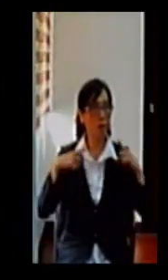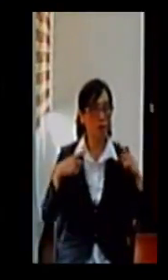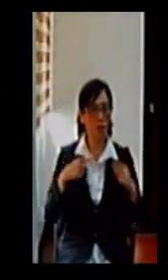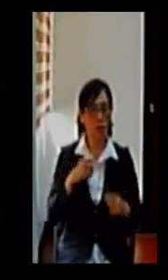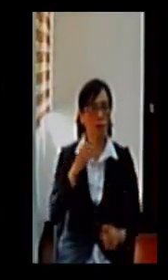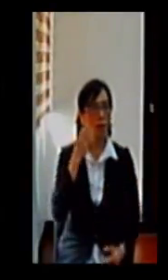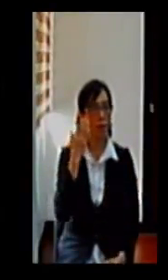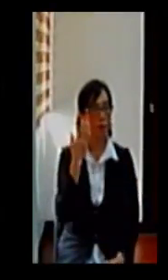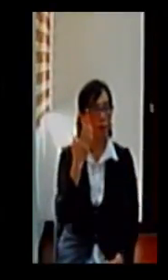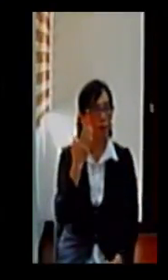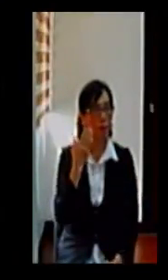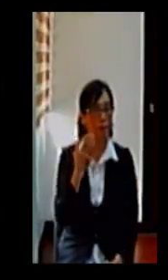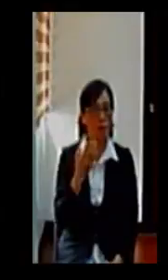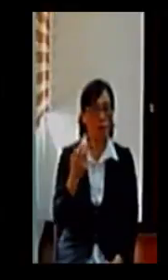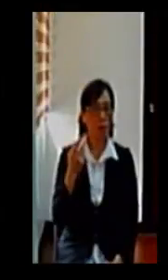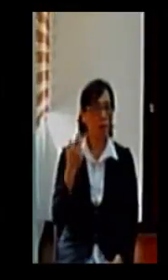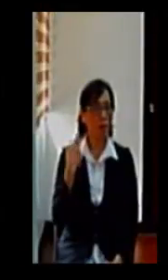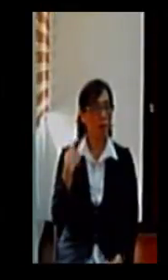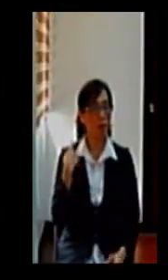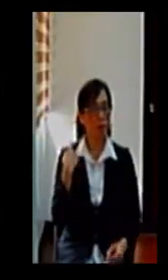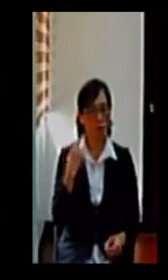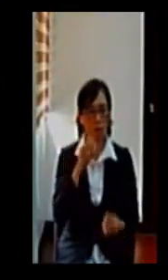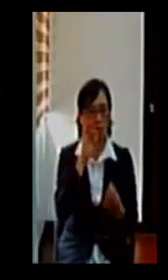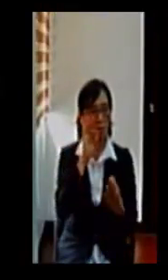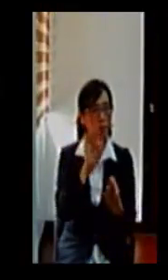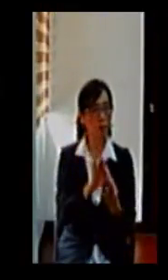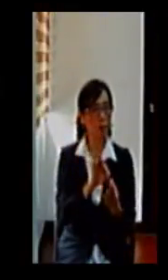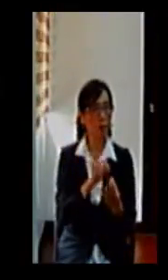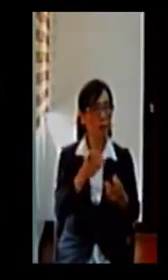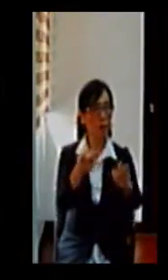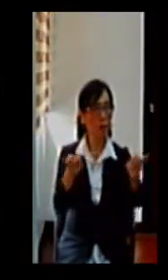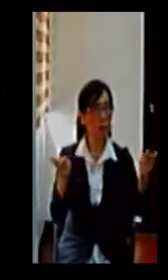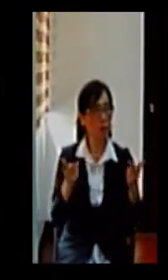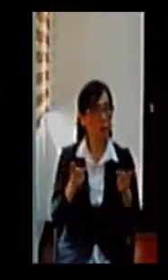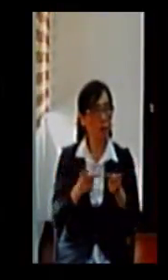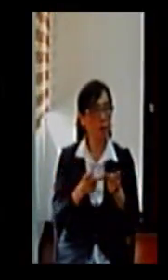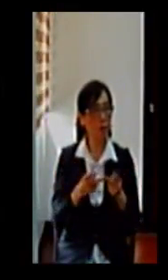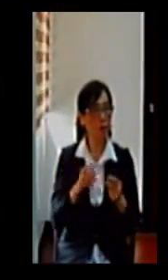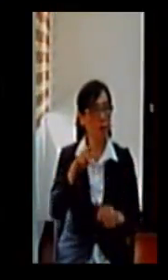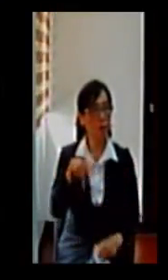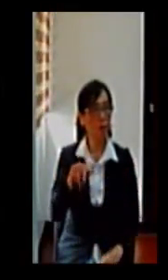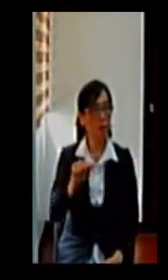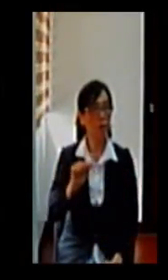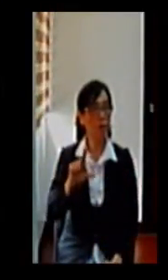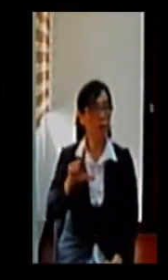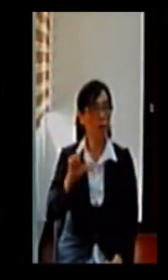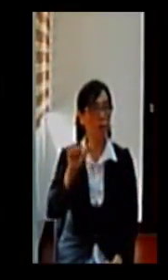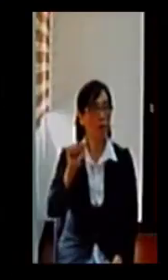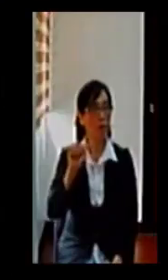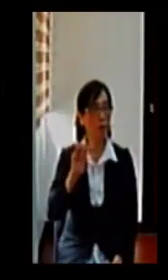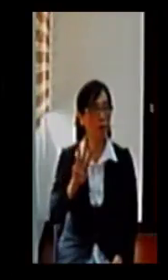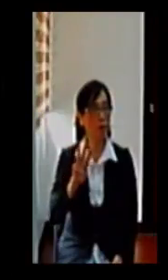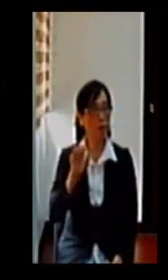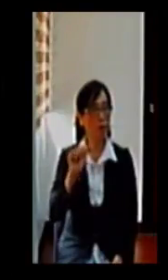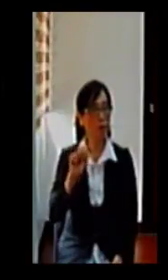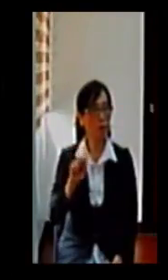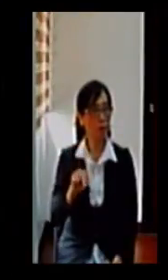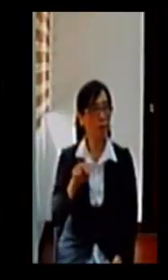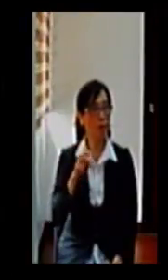specifically, are there areas, specific areas other than the Mindoro, Palawan, that you've already pointed out